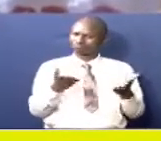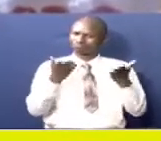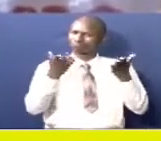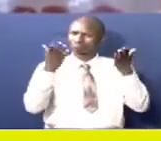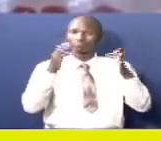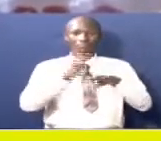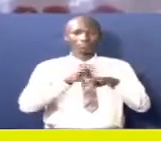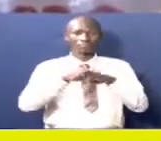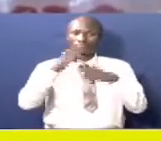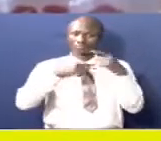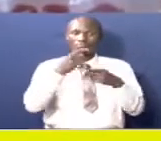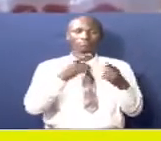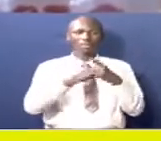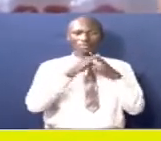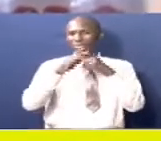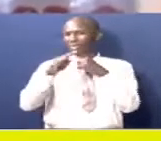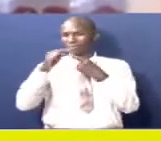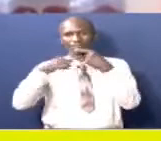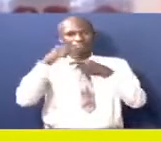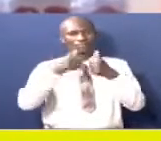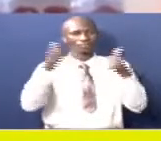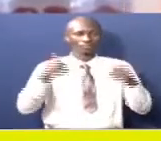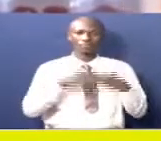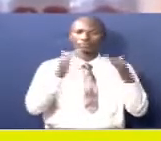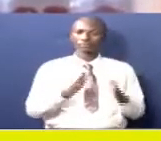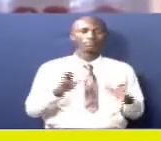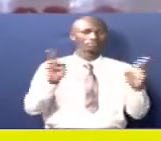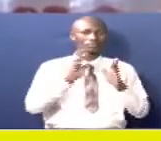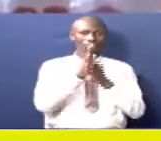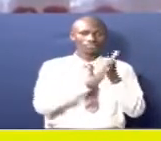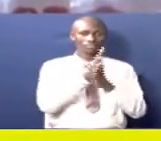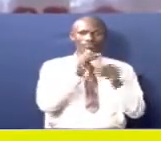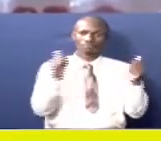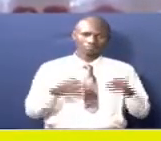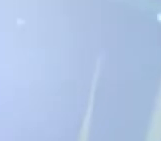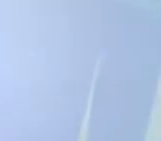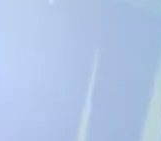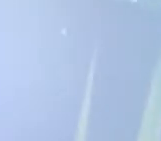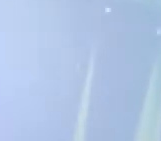really good. Kumekuwa na positive sessions and the players are really motivated and